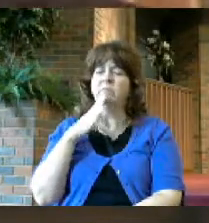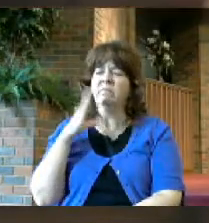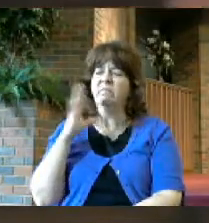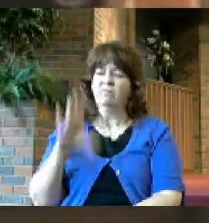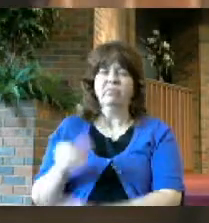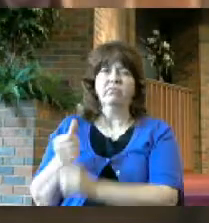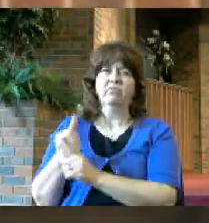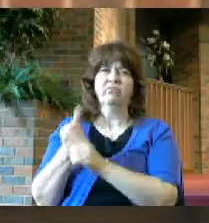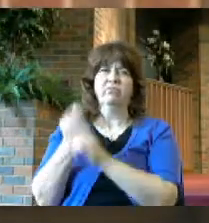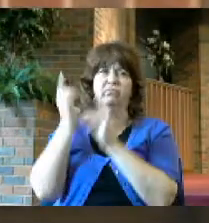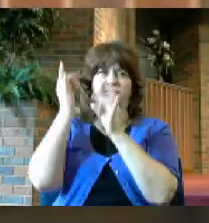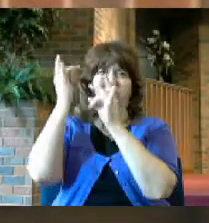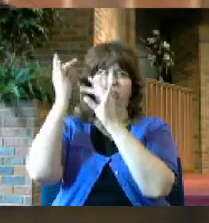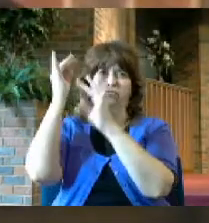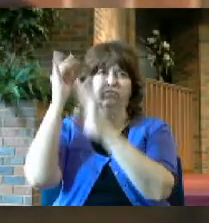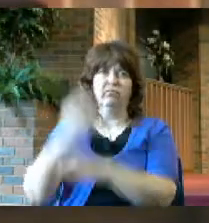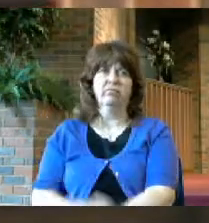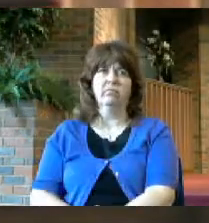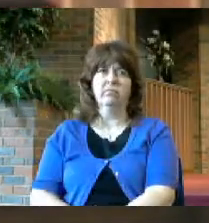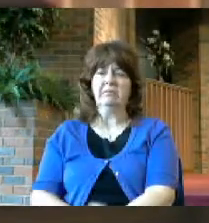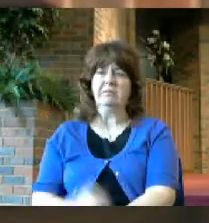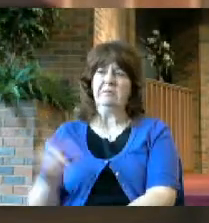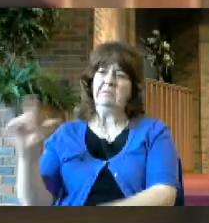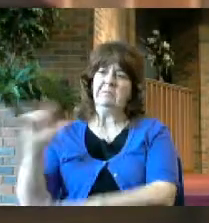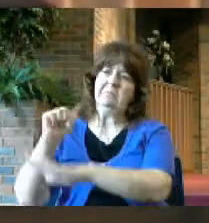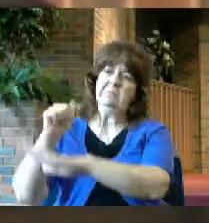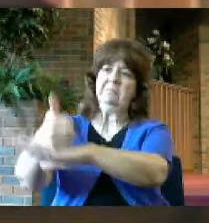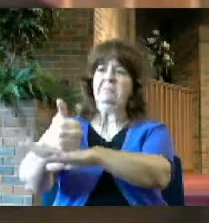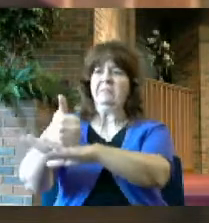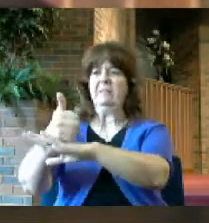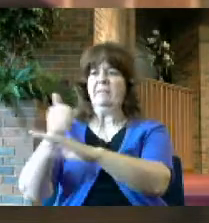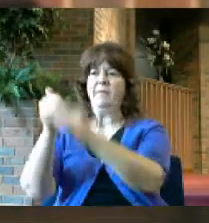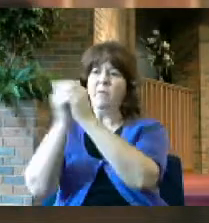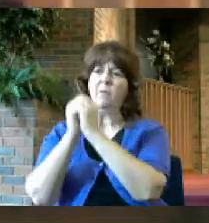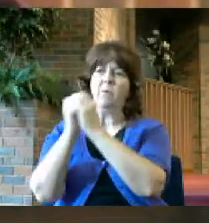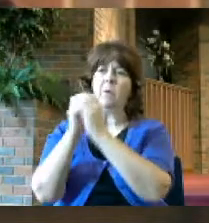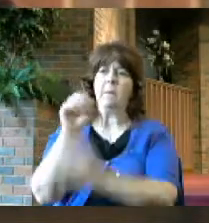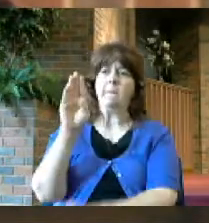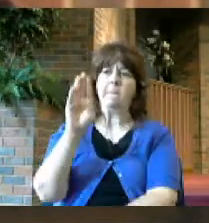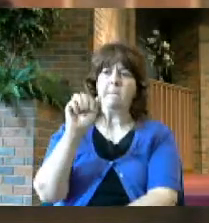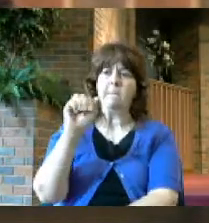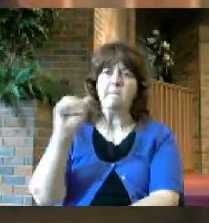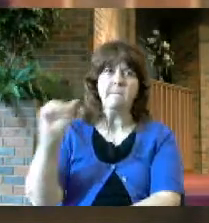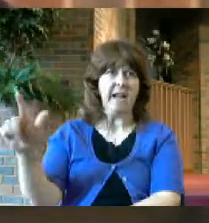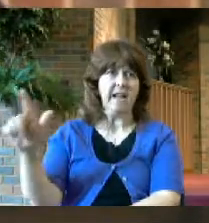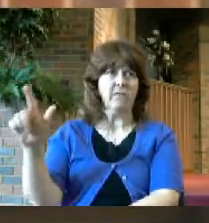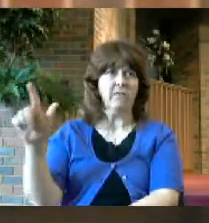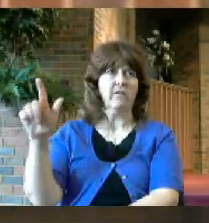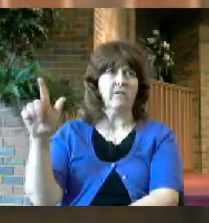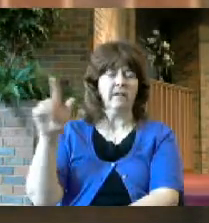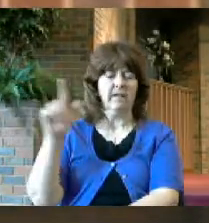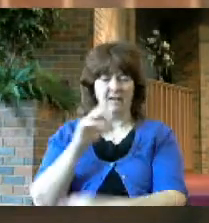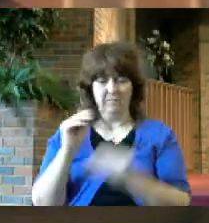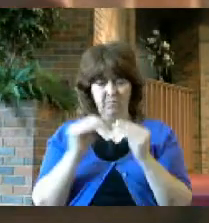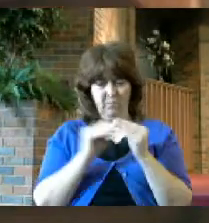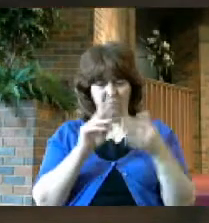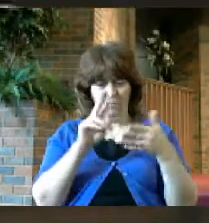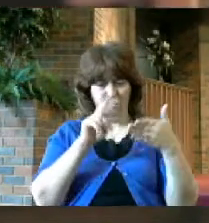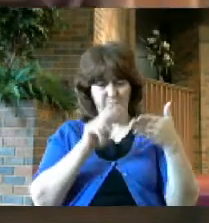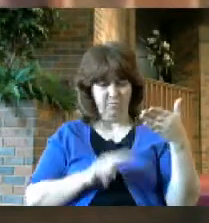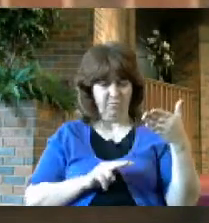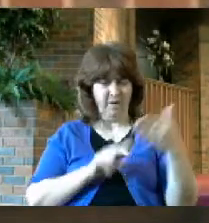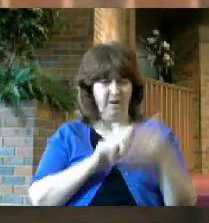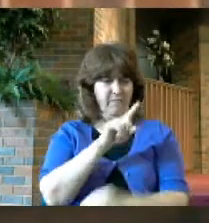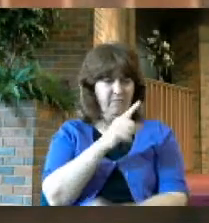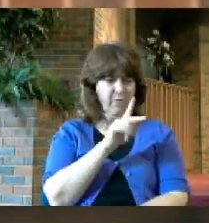prophets of Baal. And in the discussions that will follow in 1 Kings chapter 17 and the battle that ensues at Mount